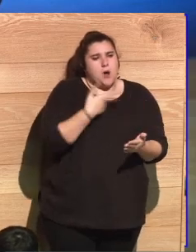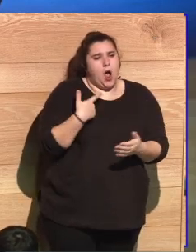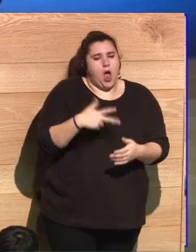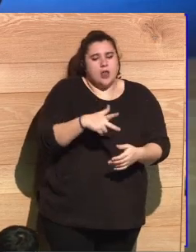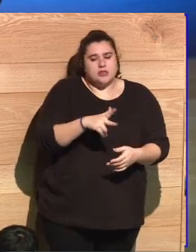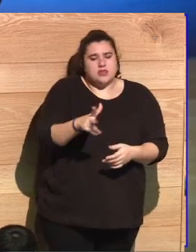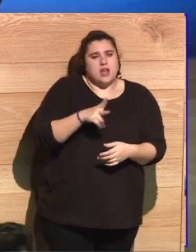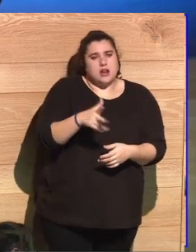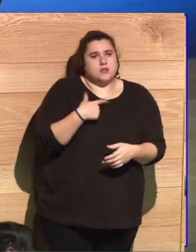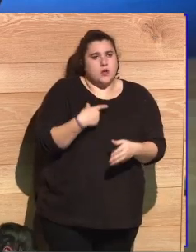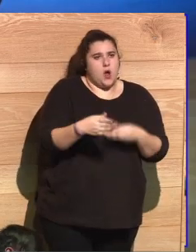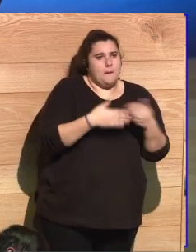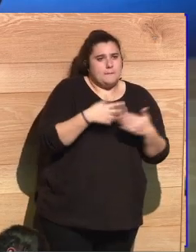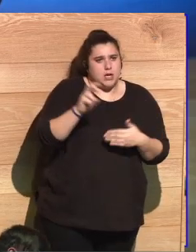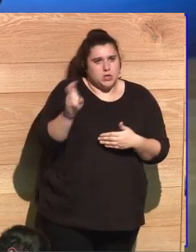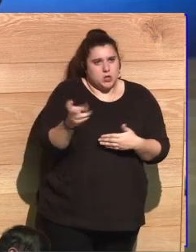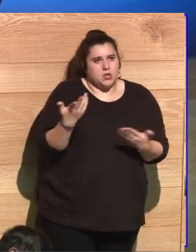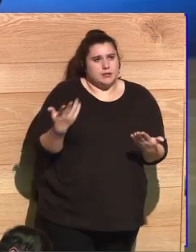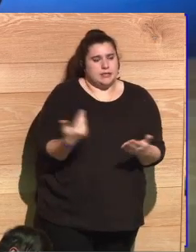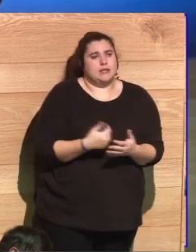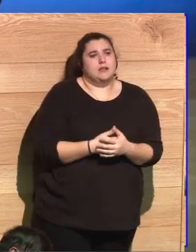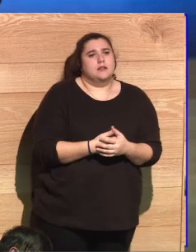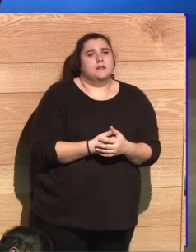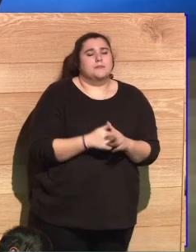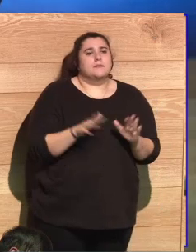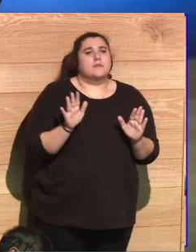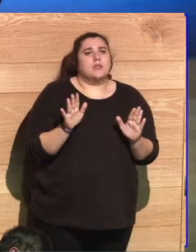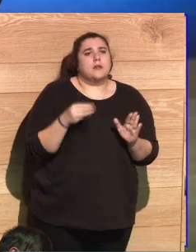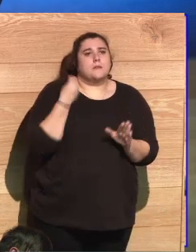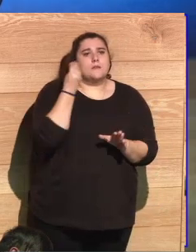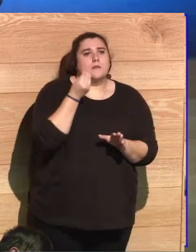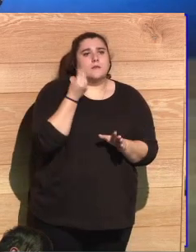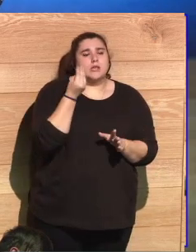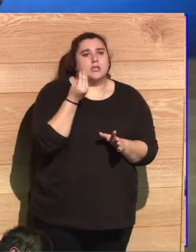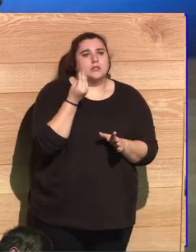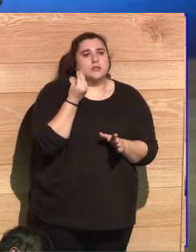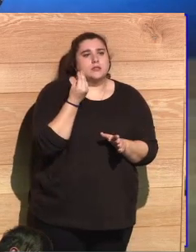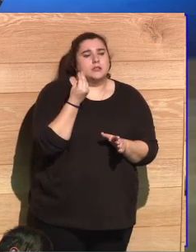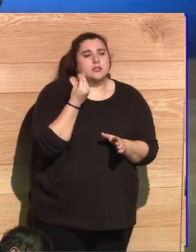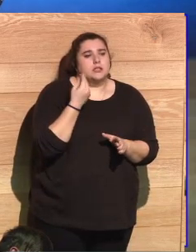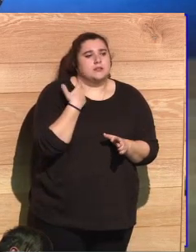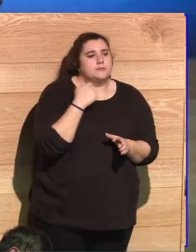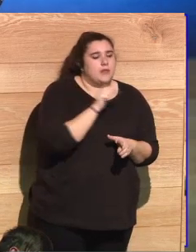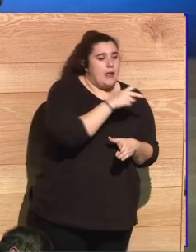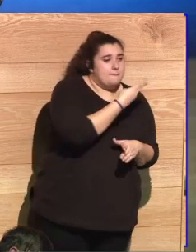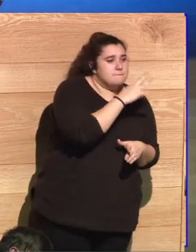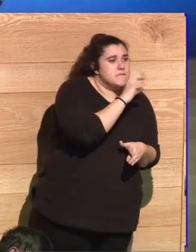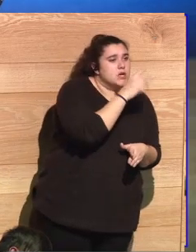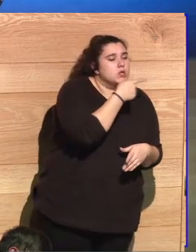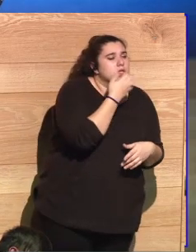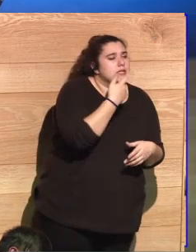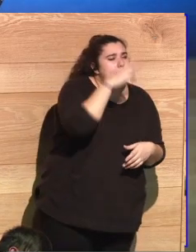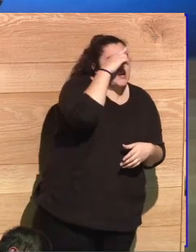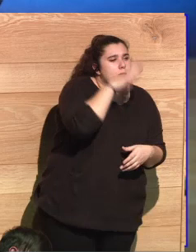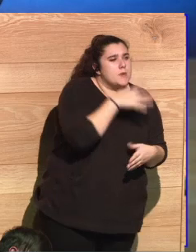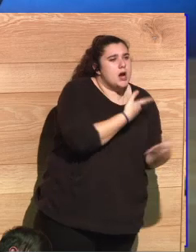But I think you should keep this in mind, Alberto, if you're worried about the idiot wind. There's a song by the Grateful Dead